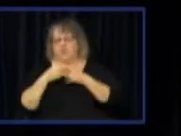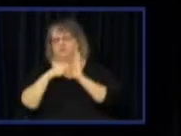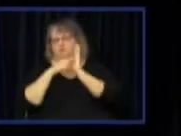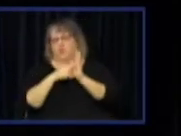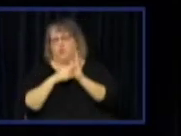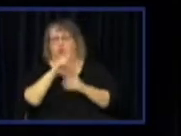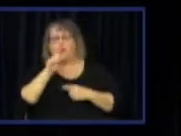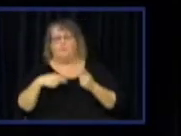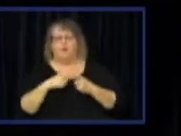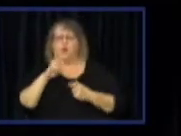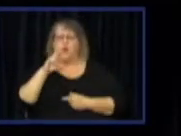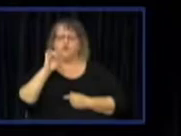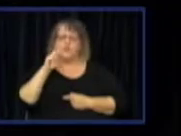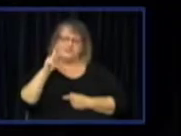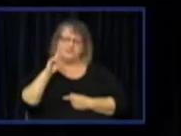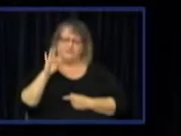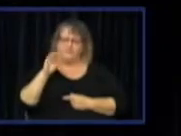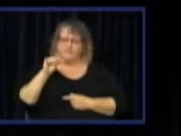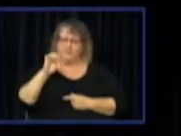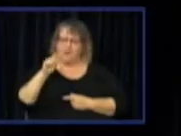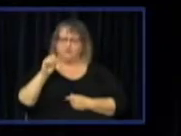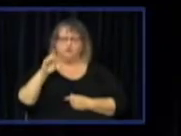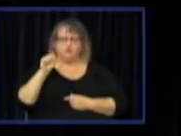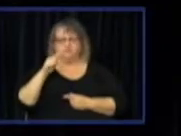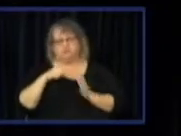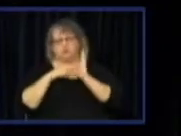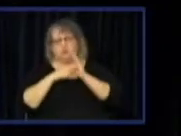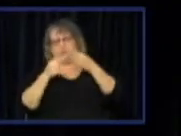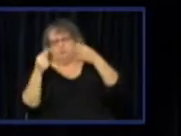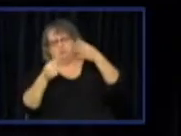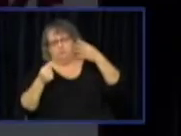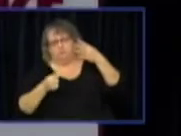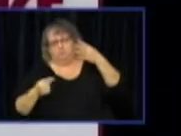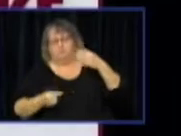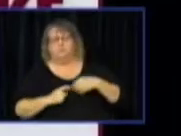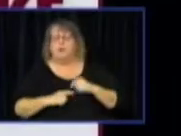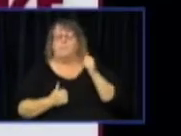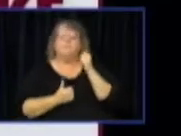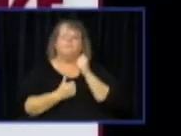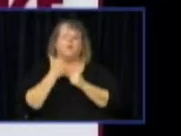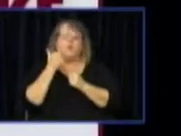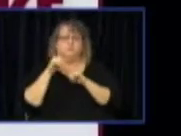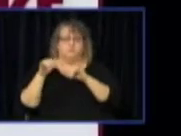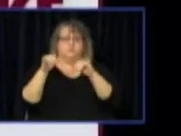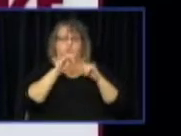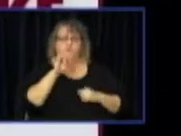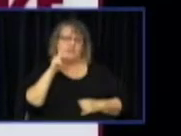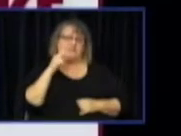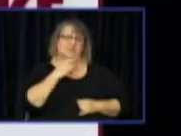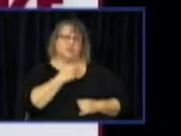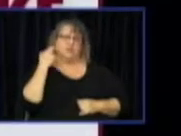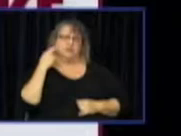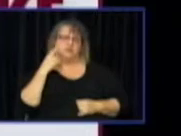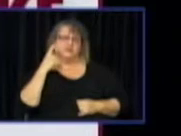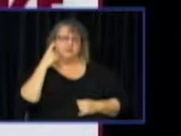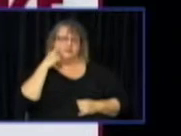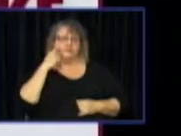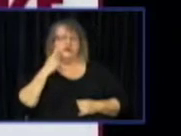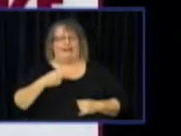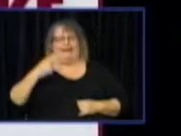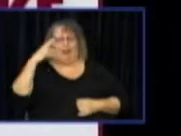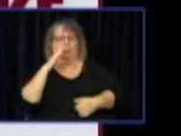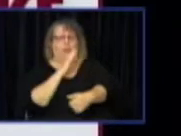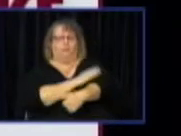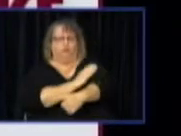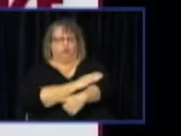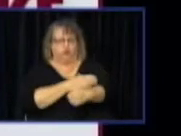here of risk factors for stroke that we could pull up as I talk. But the most common risk factors for stroke are high